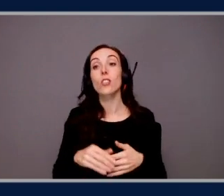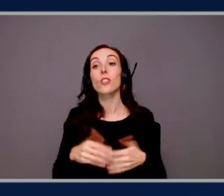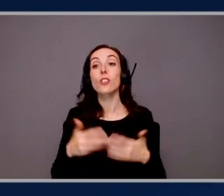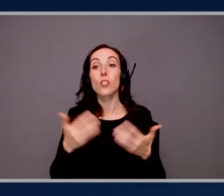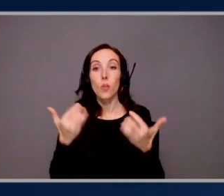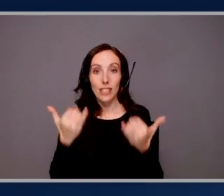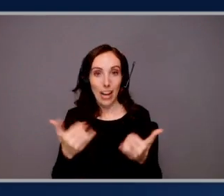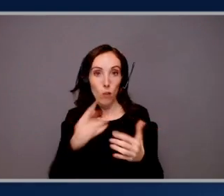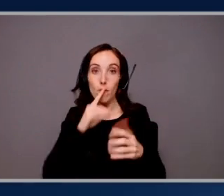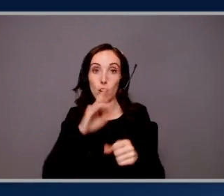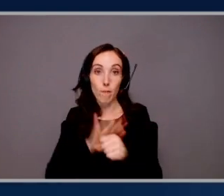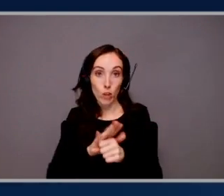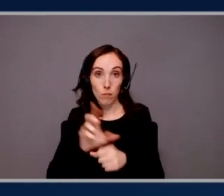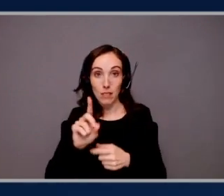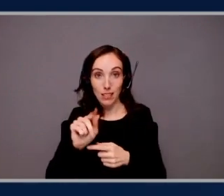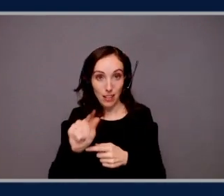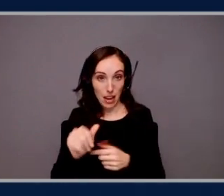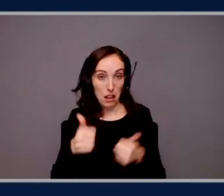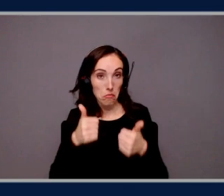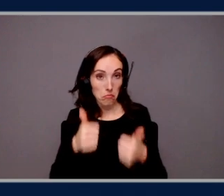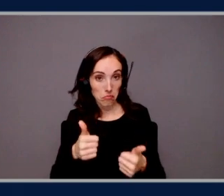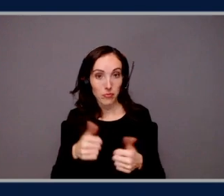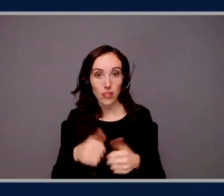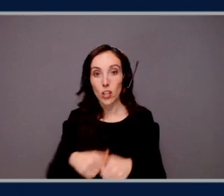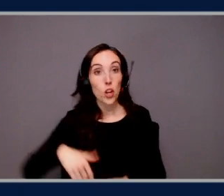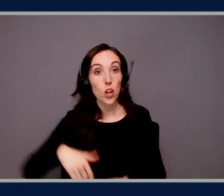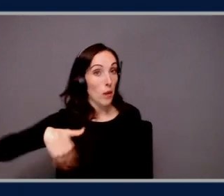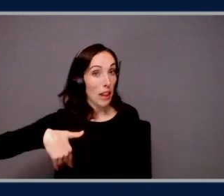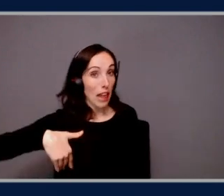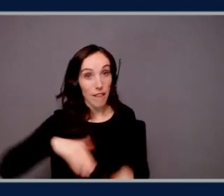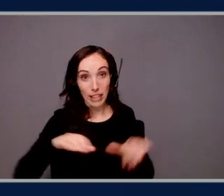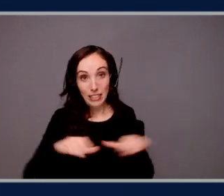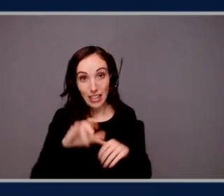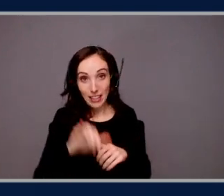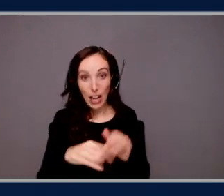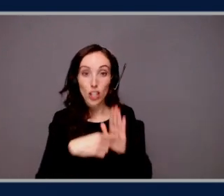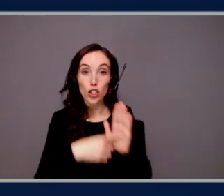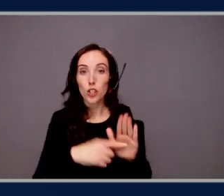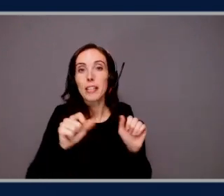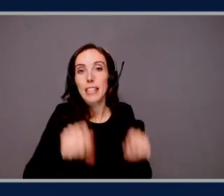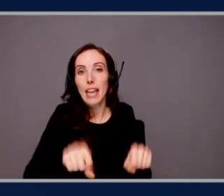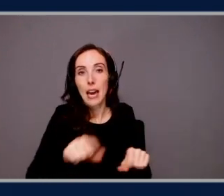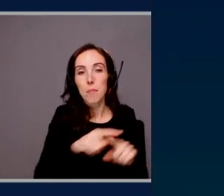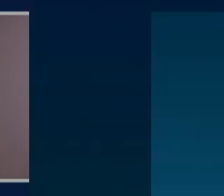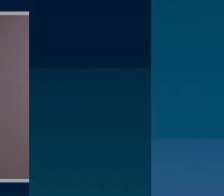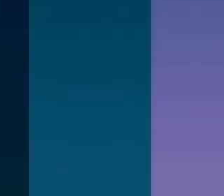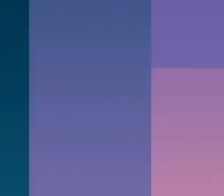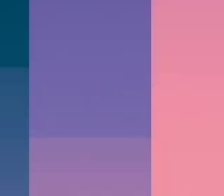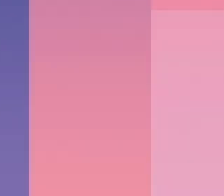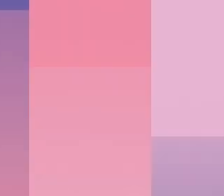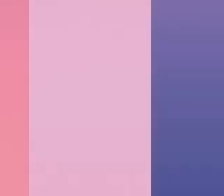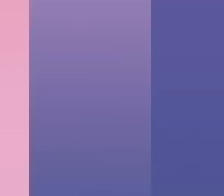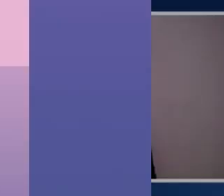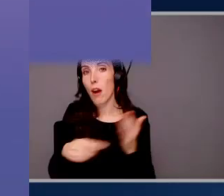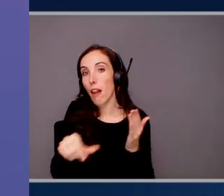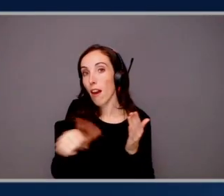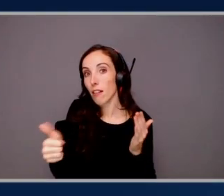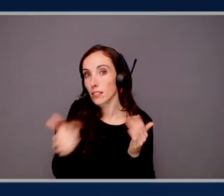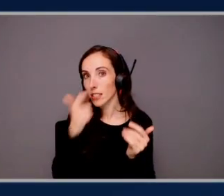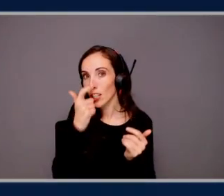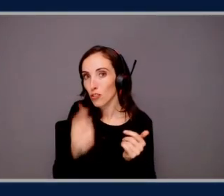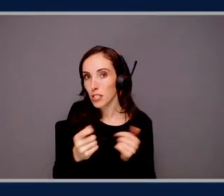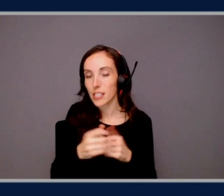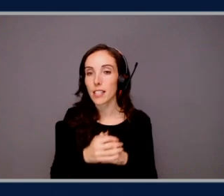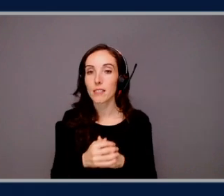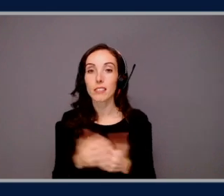we want. Right. Now what? Well, actually, we haven't done that yet. So I'm just showing you that we can do that. Now let's talk about what scenario will be interesting. So I'm actually going to go